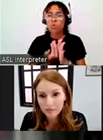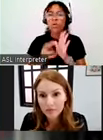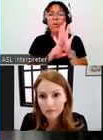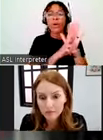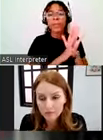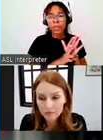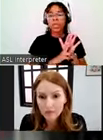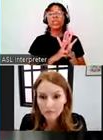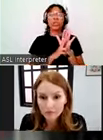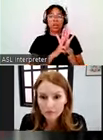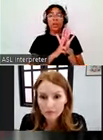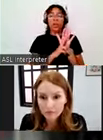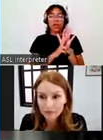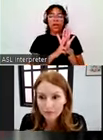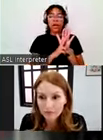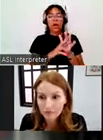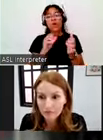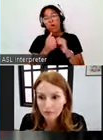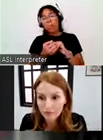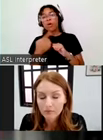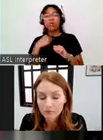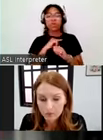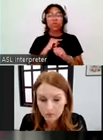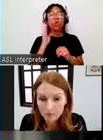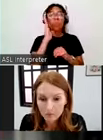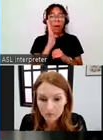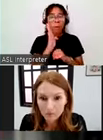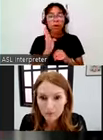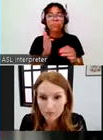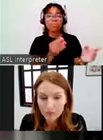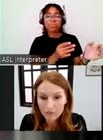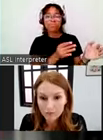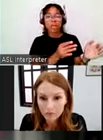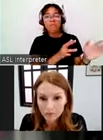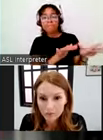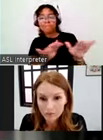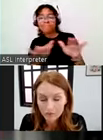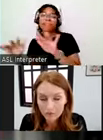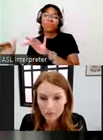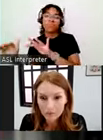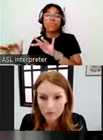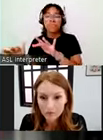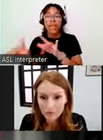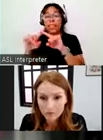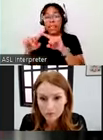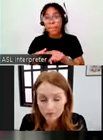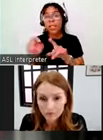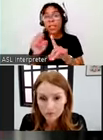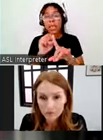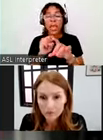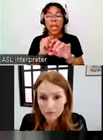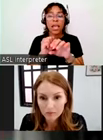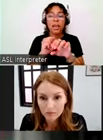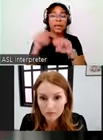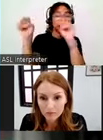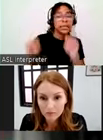to be taken to enable one pathway or another. So depending on how the system is configured, if you need new transmission lines, or if you need